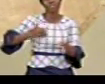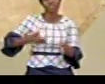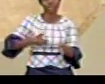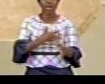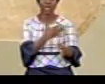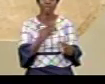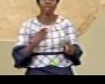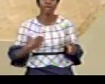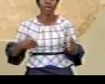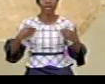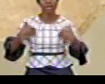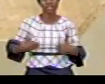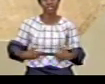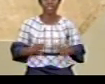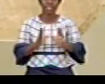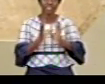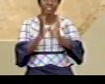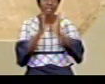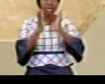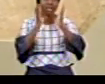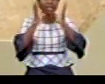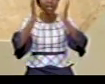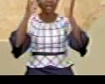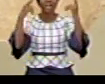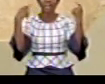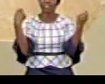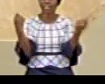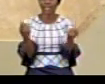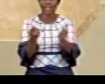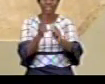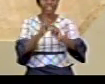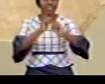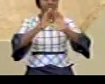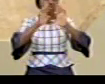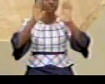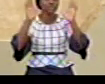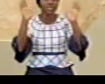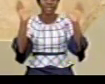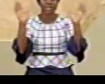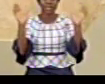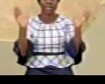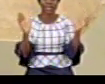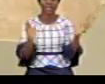spirit, soul, and body. Shout